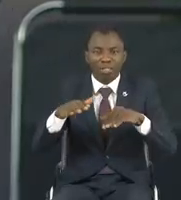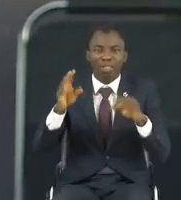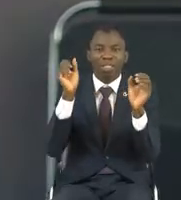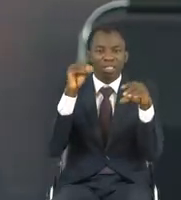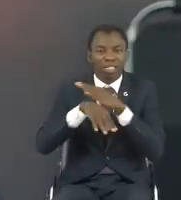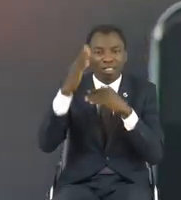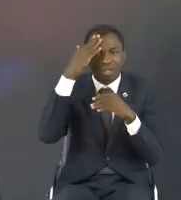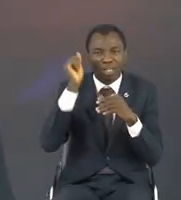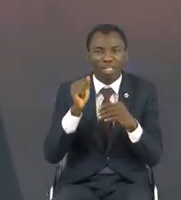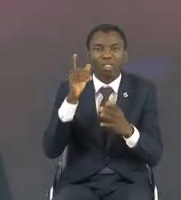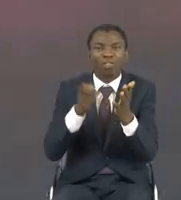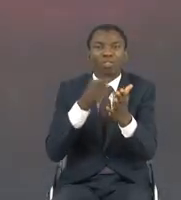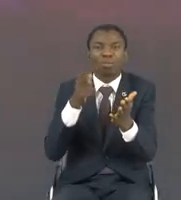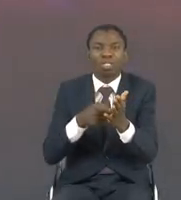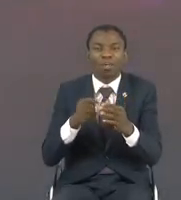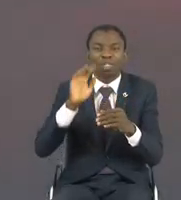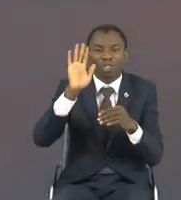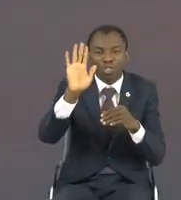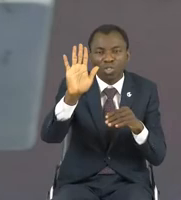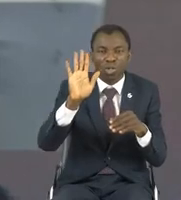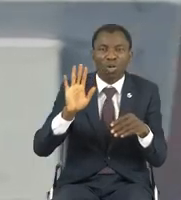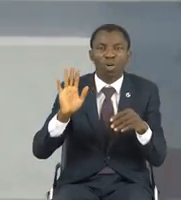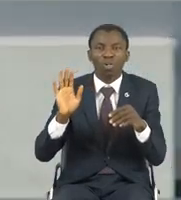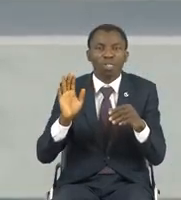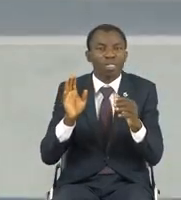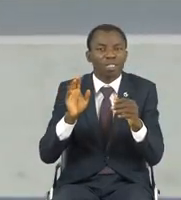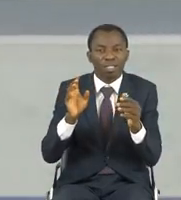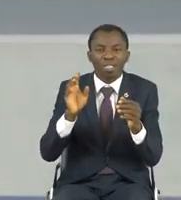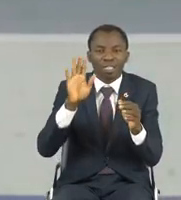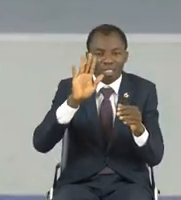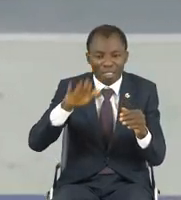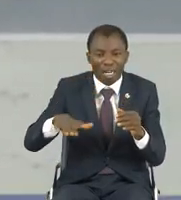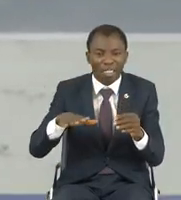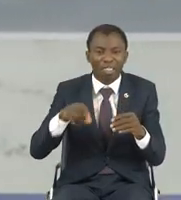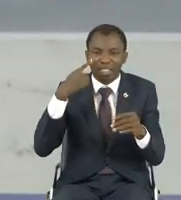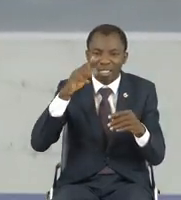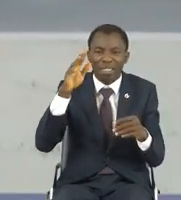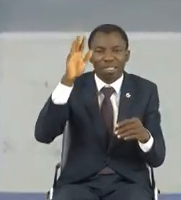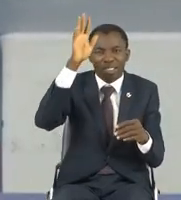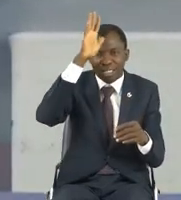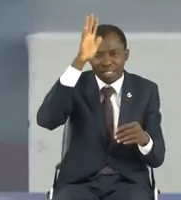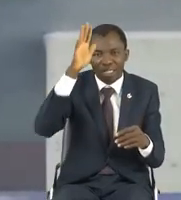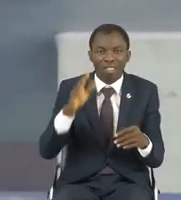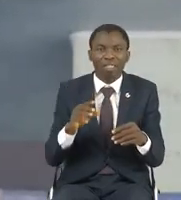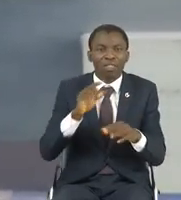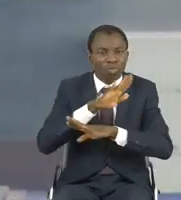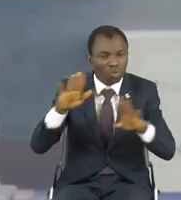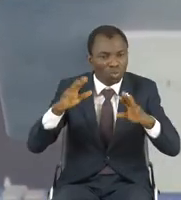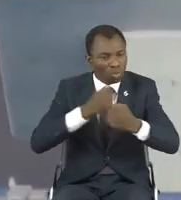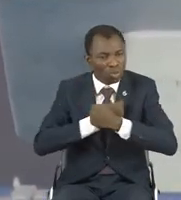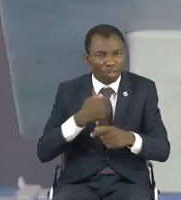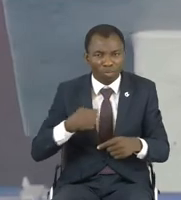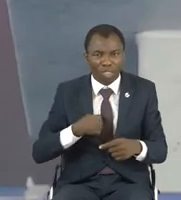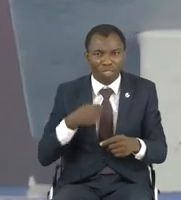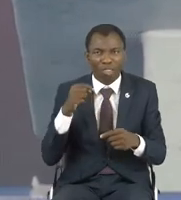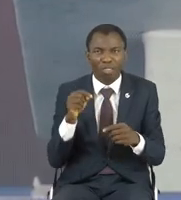Sometimes your child will say, Daddy, you don't love me. Why do you withhold this from me?